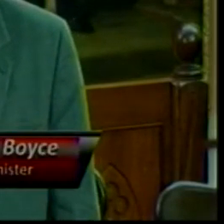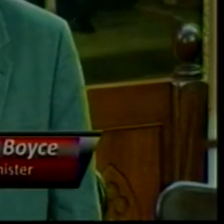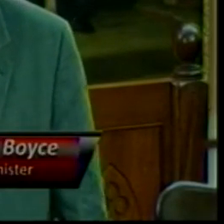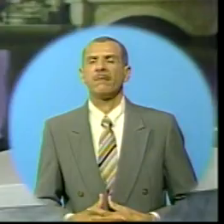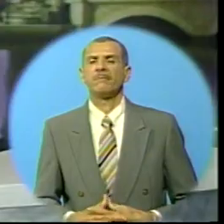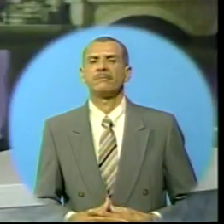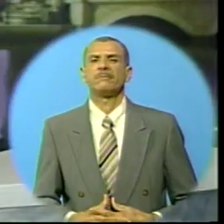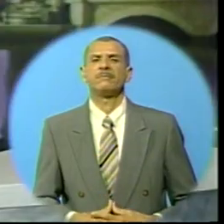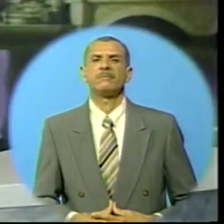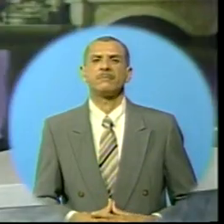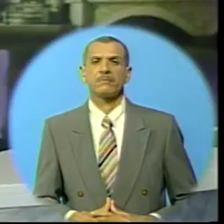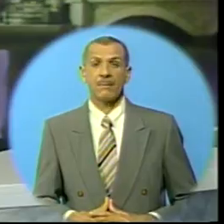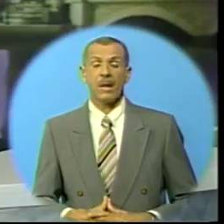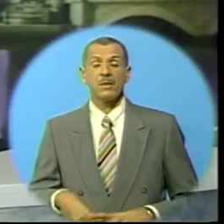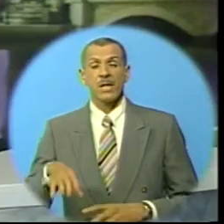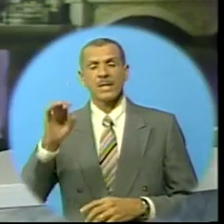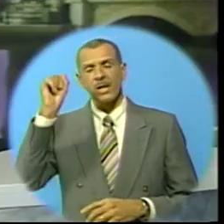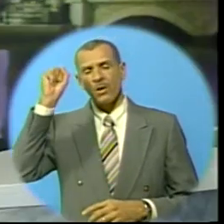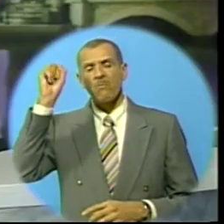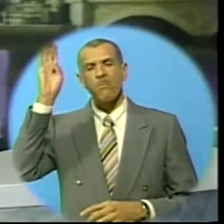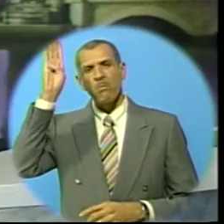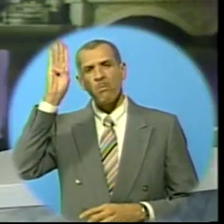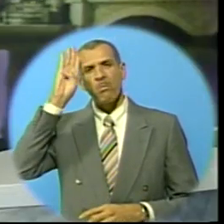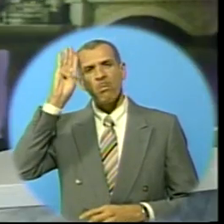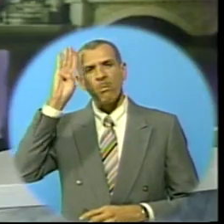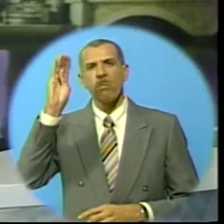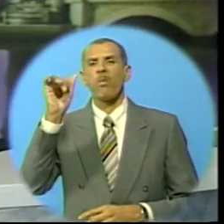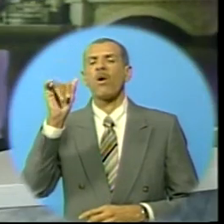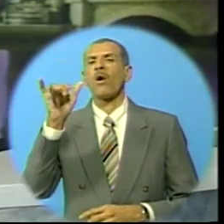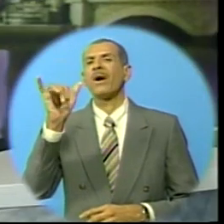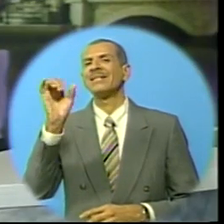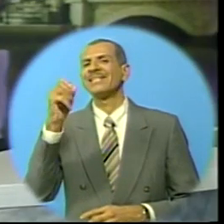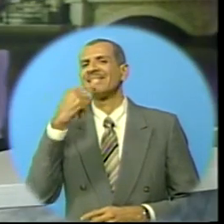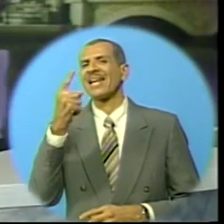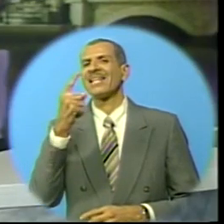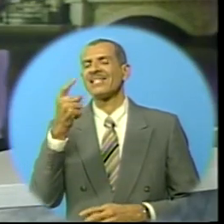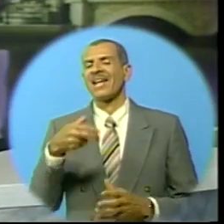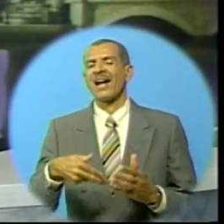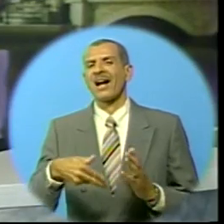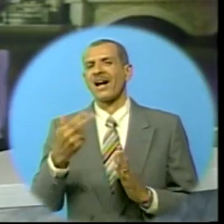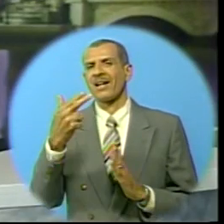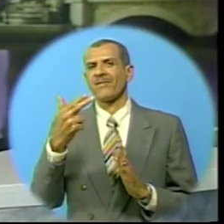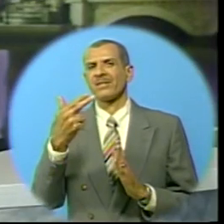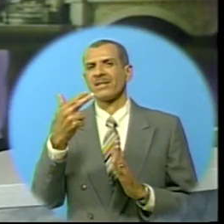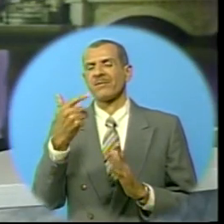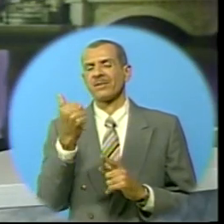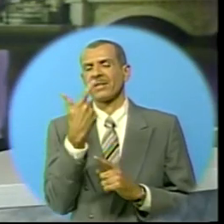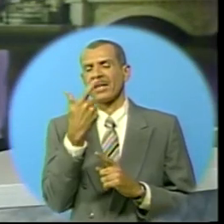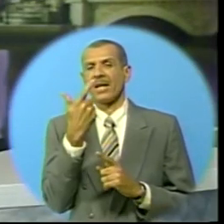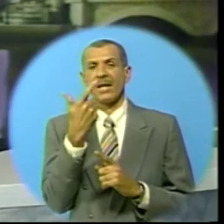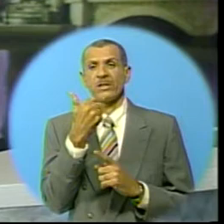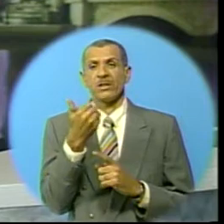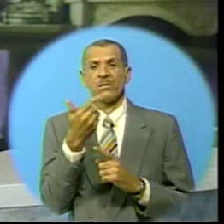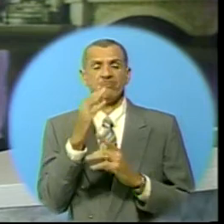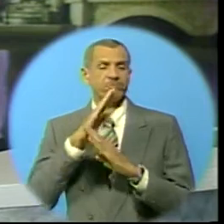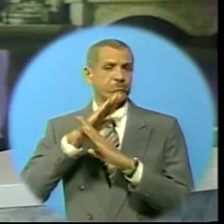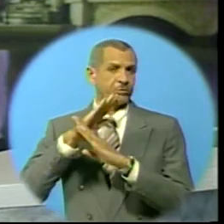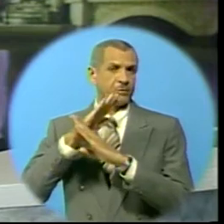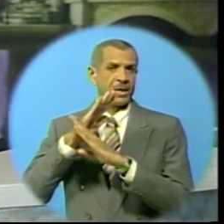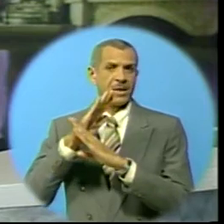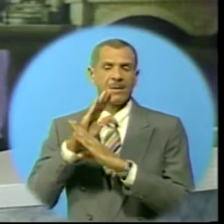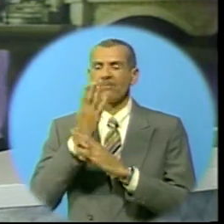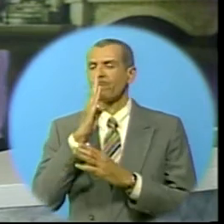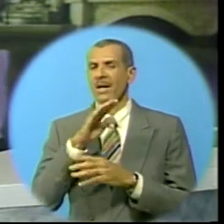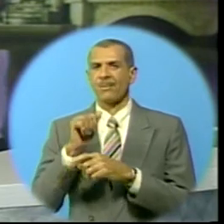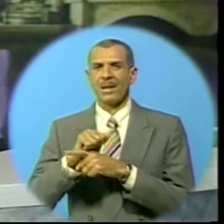action. Senator Boyce says the higher level of sanctions are intended to deter some of the unlawful practices of